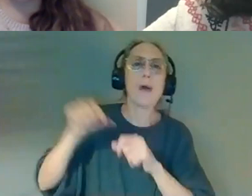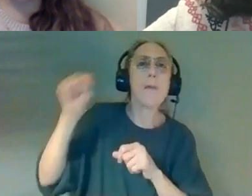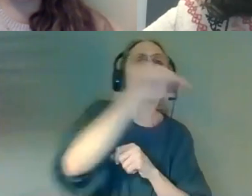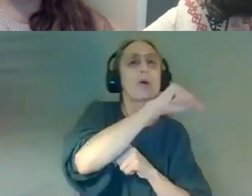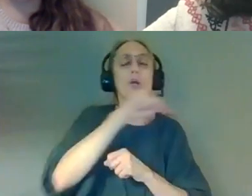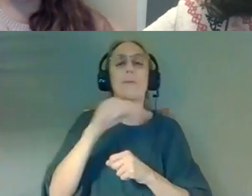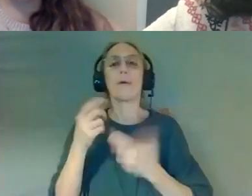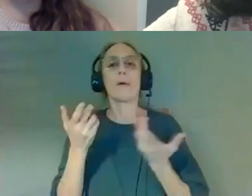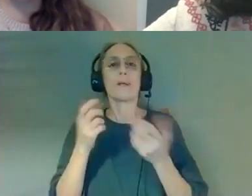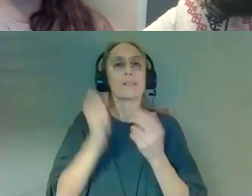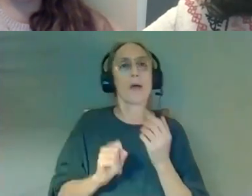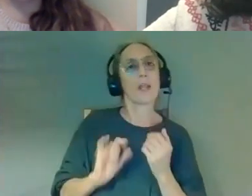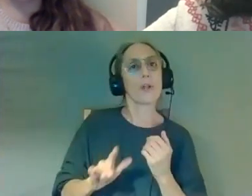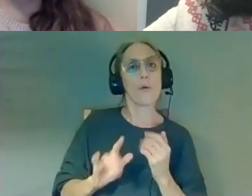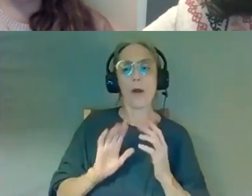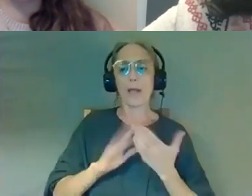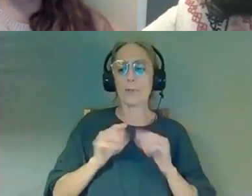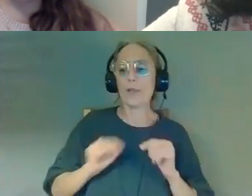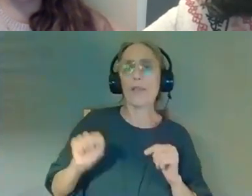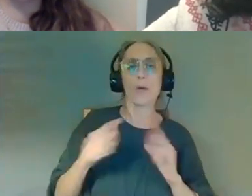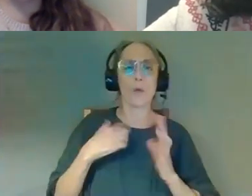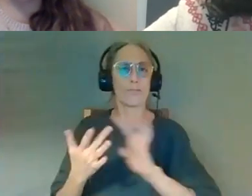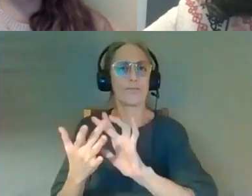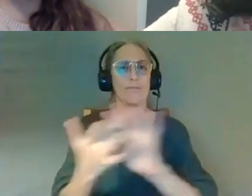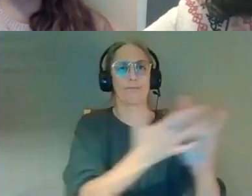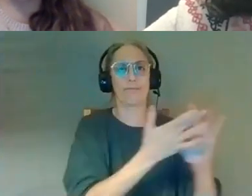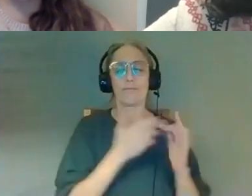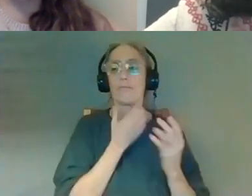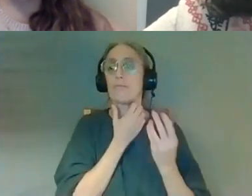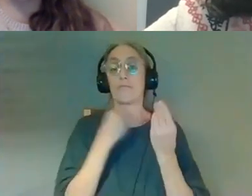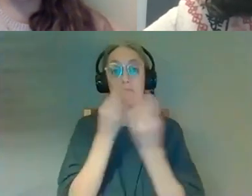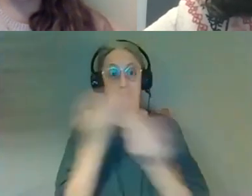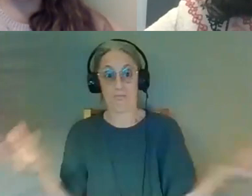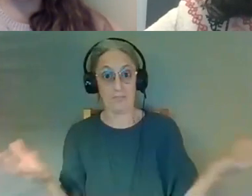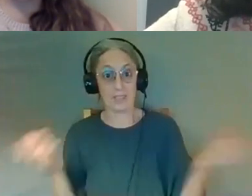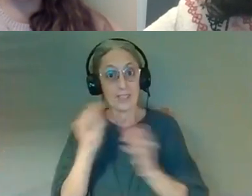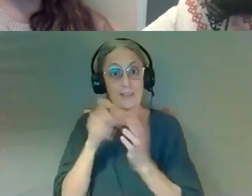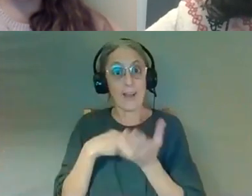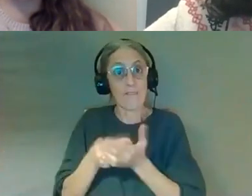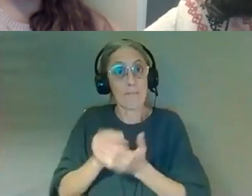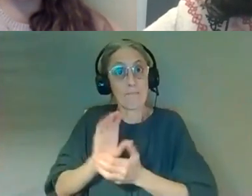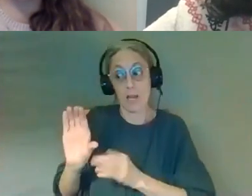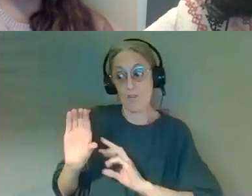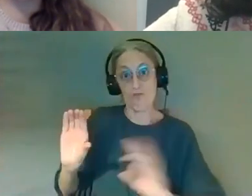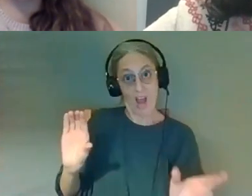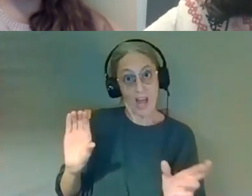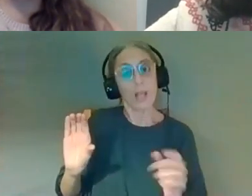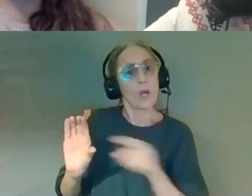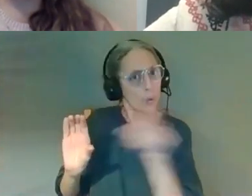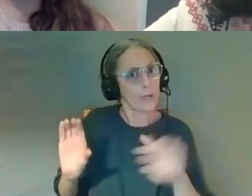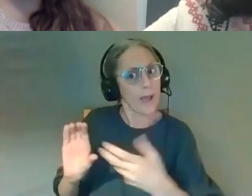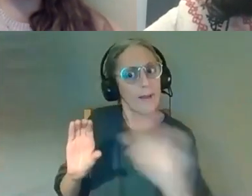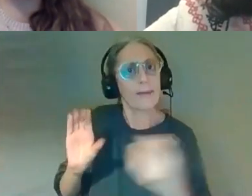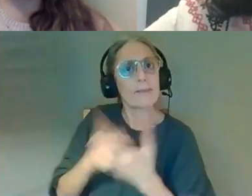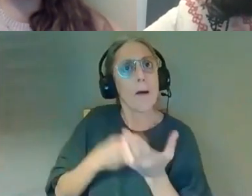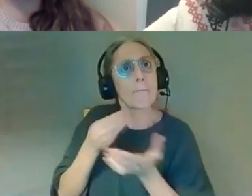these funds that the state has available to, you know, put concrete in the